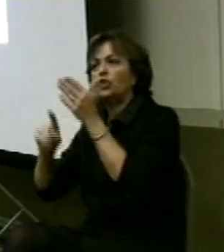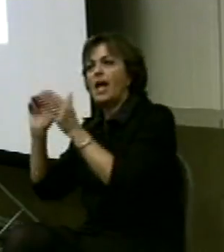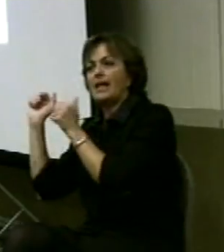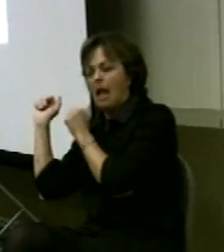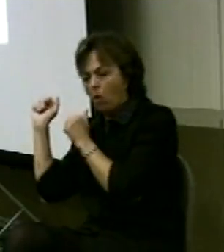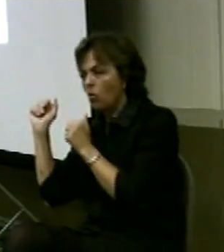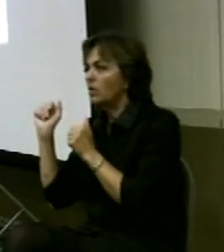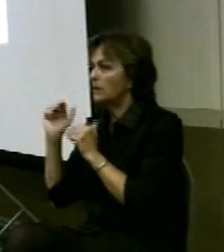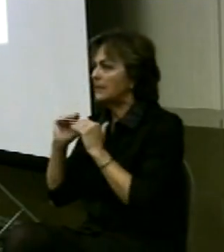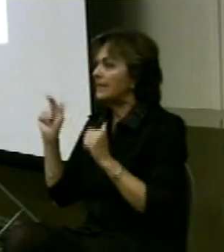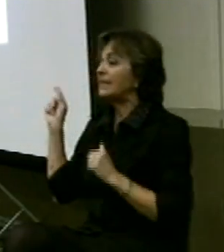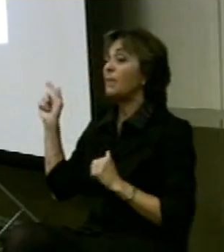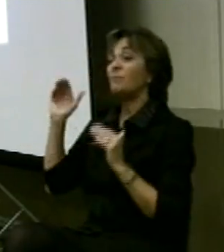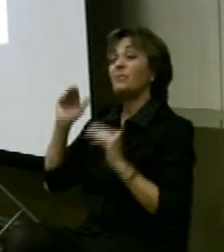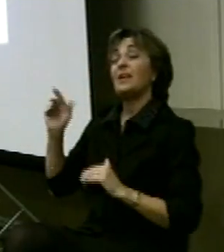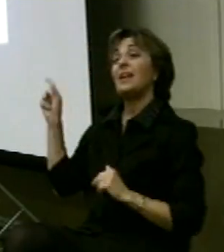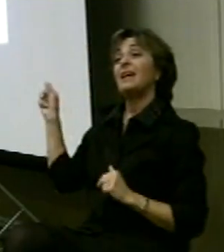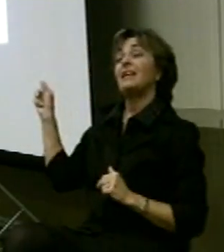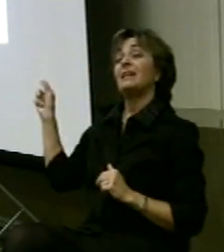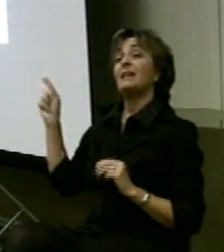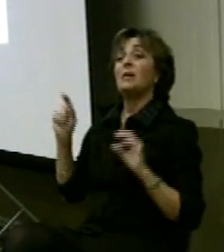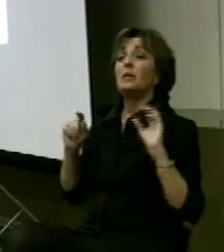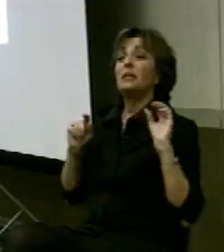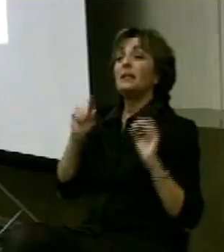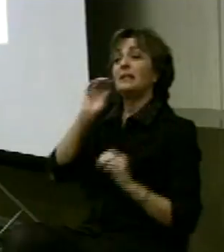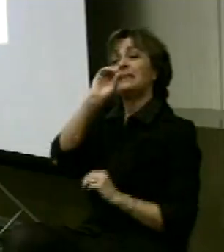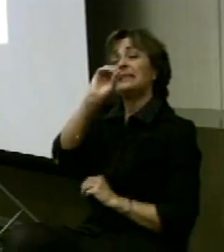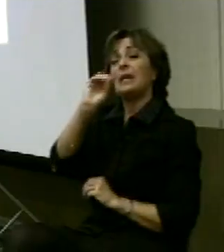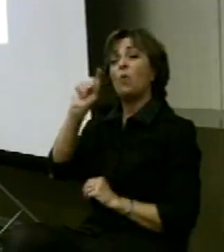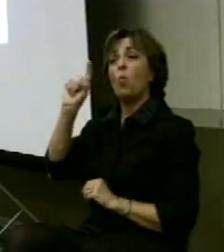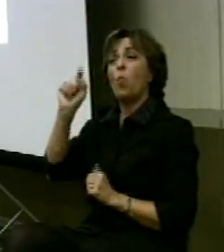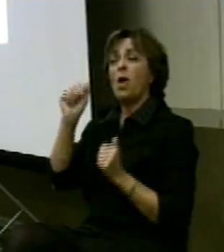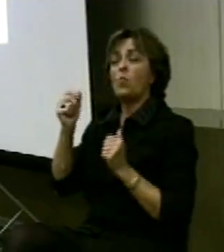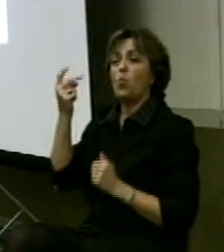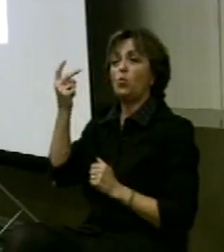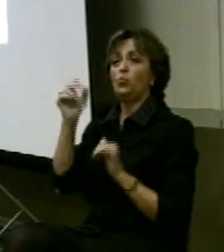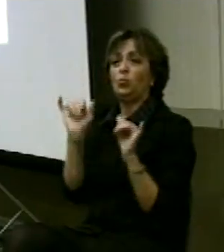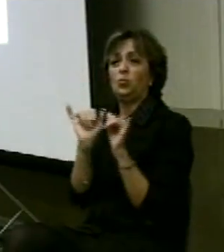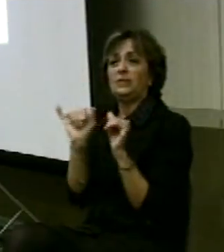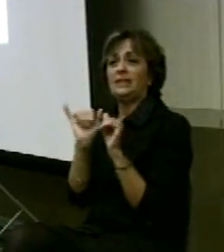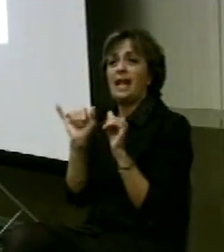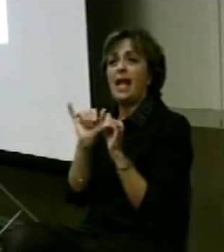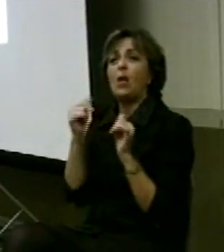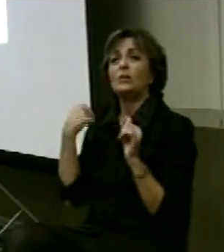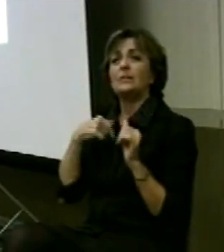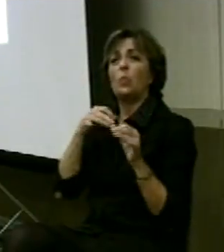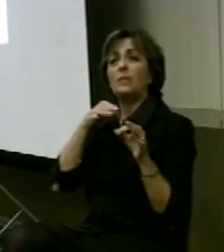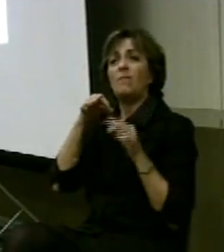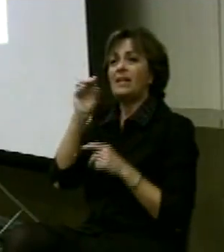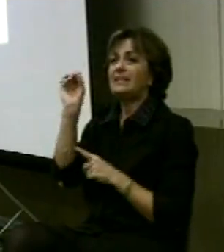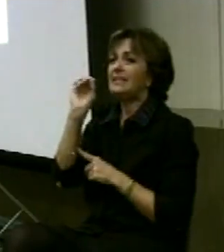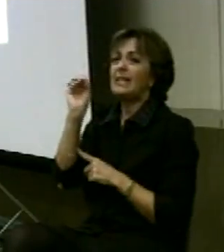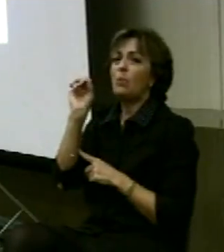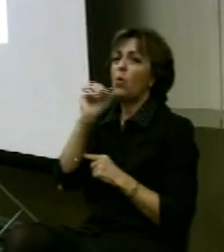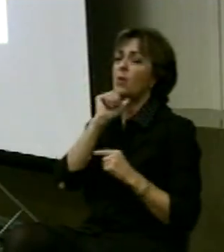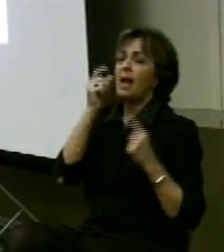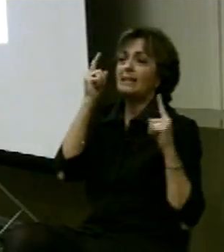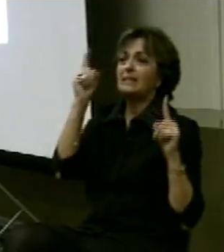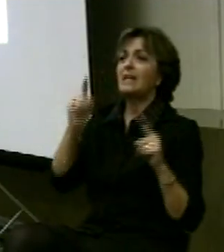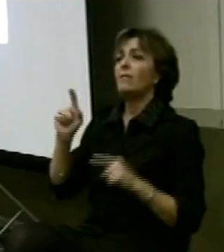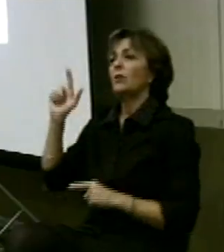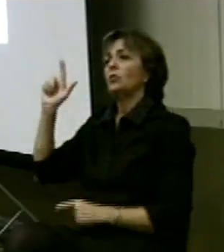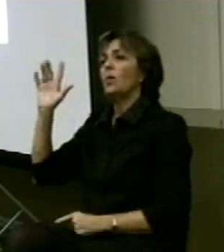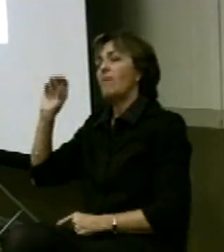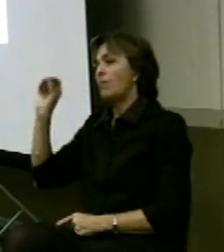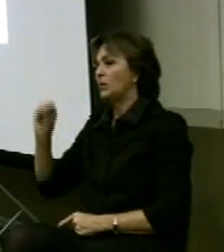Down here at the bottom, again, I was saying maybe a 0, 1, or 2 scale. So here we've defined that 0 is not successful